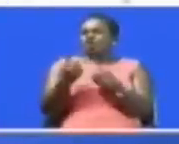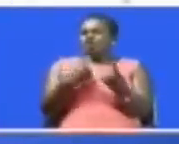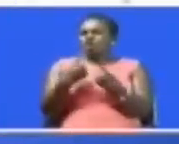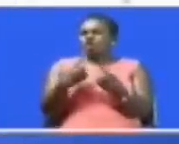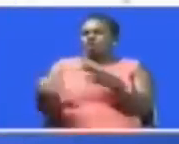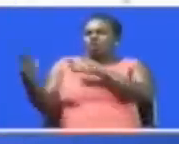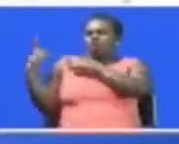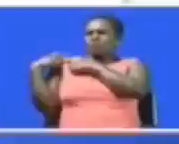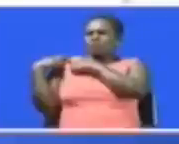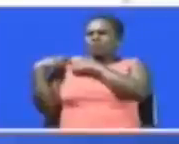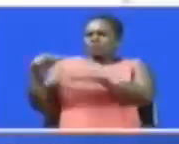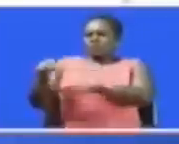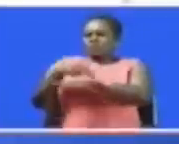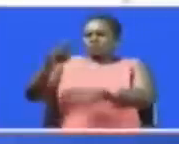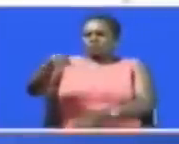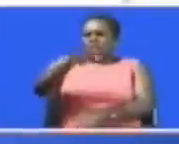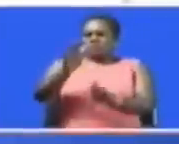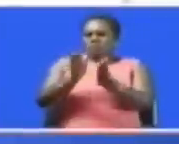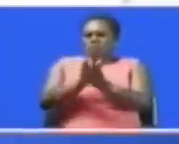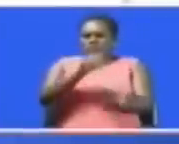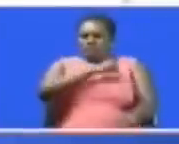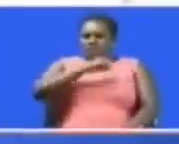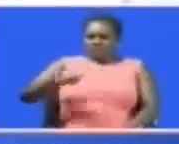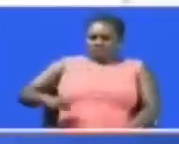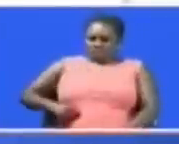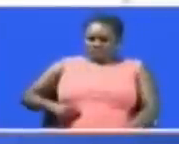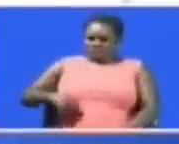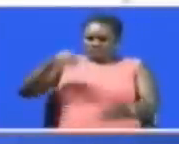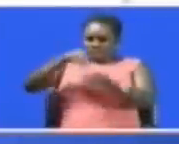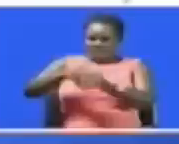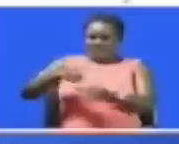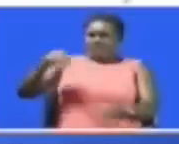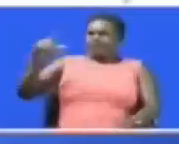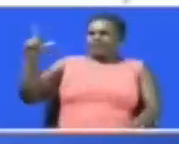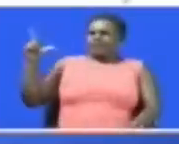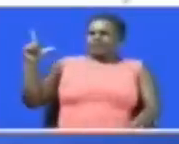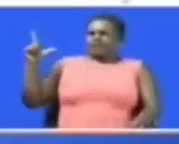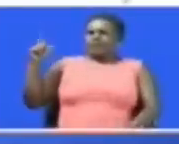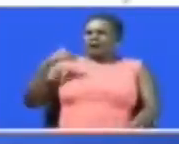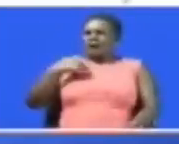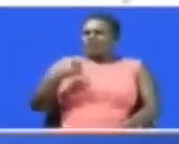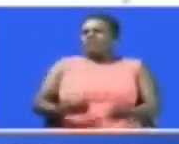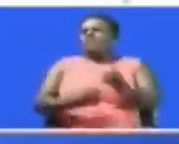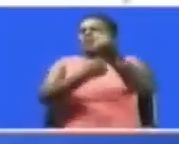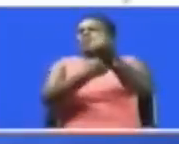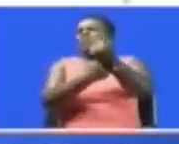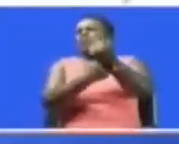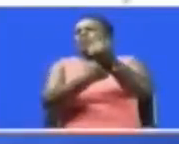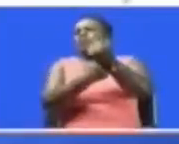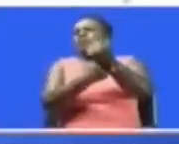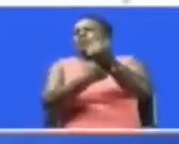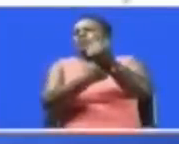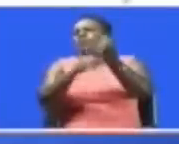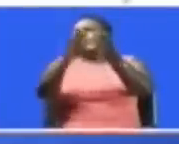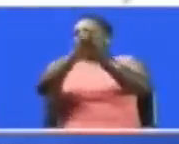about the role of the National Assembly mm-hmm. together with the Senate in legislation. Now, if we had the support of